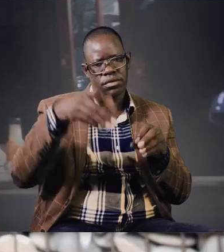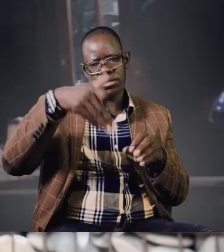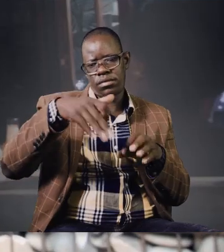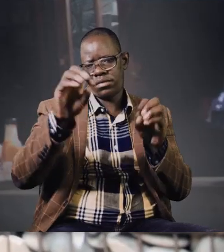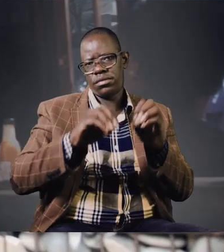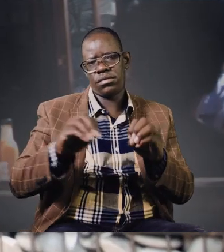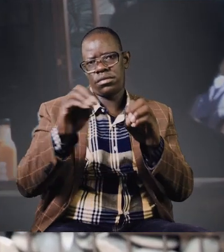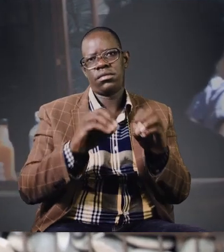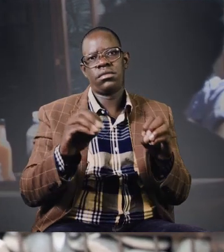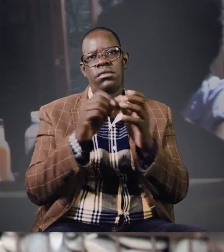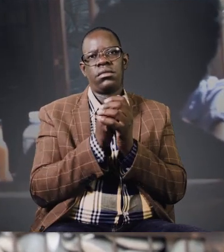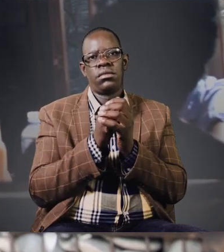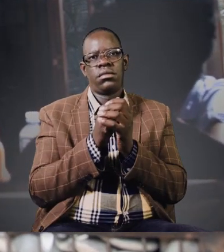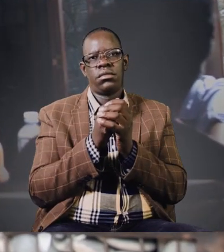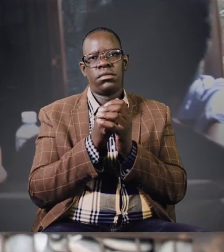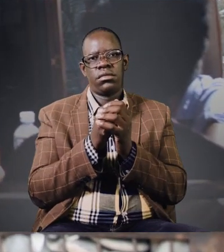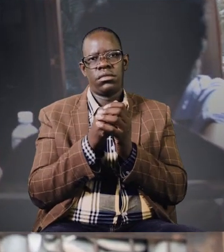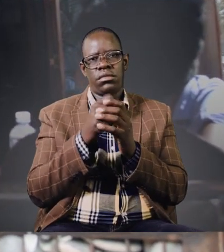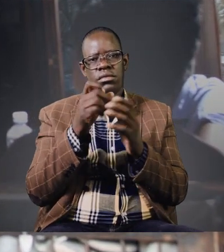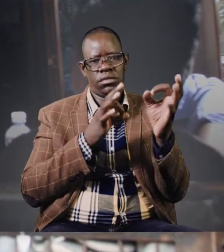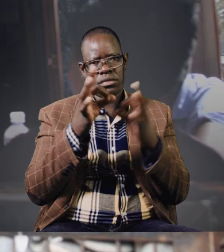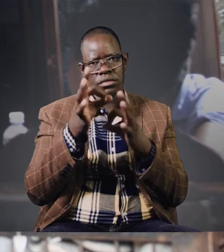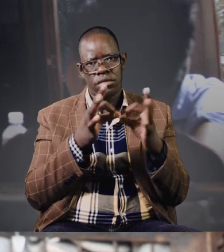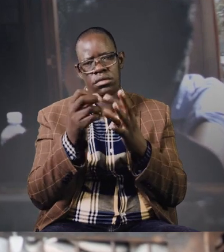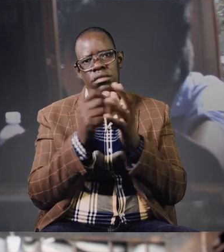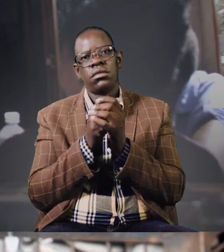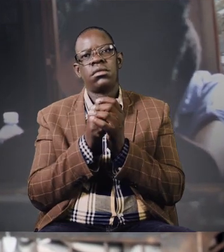Yeah. Yeah, and I actually have to tell her about the one that we experienced. Oh yeah,